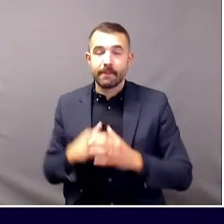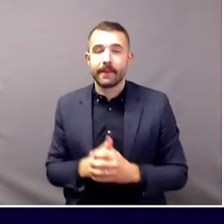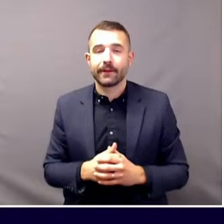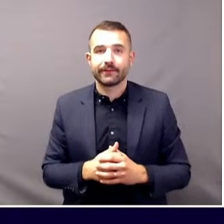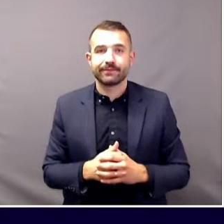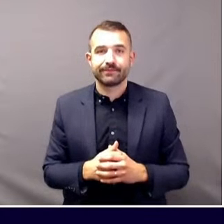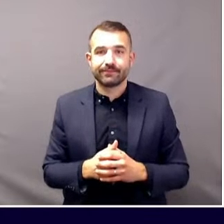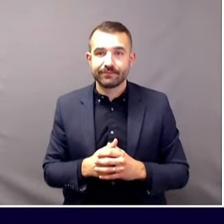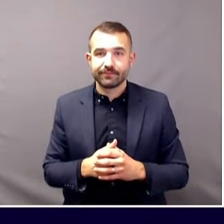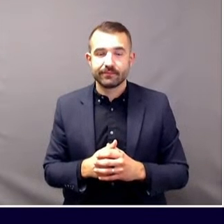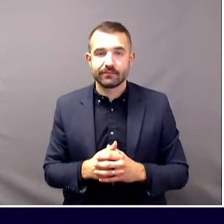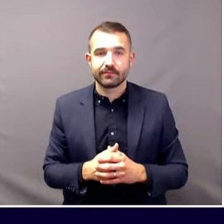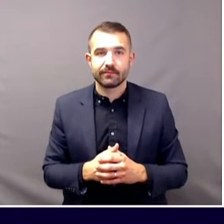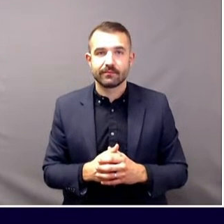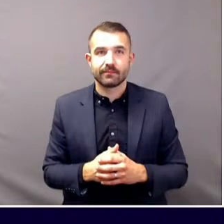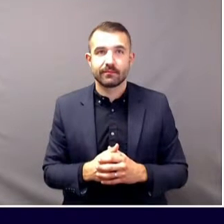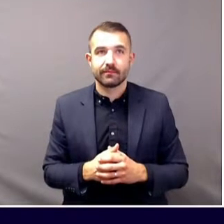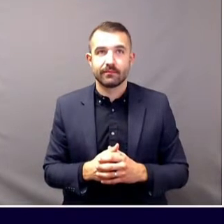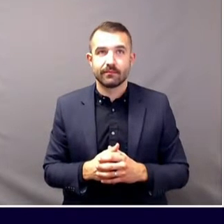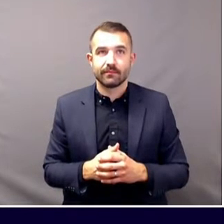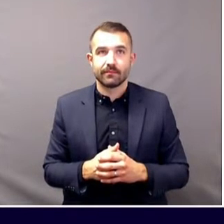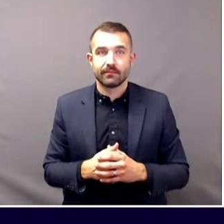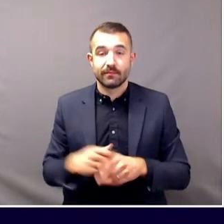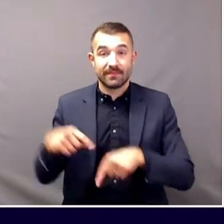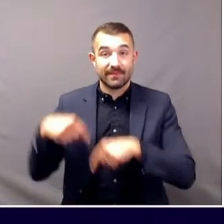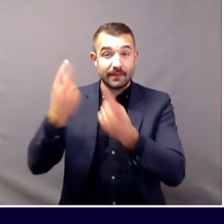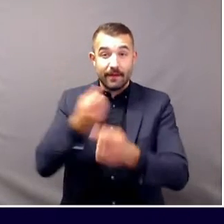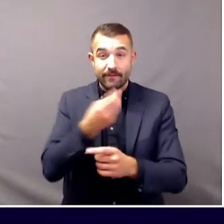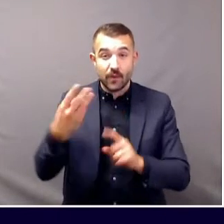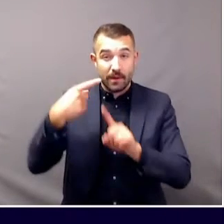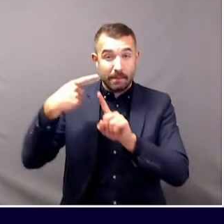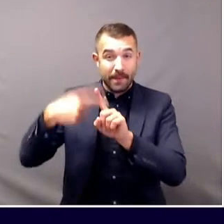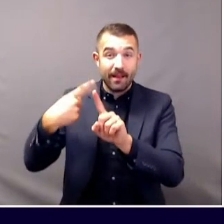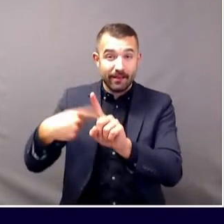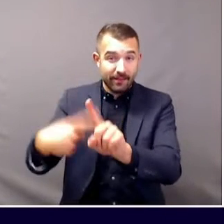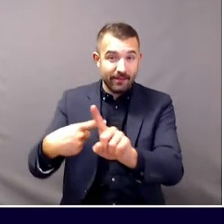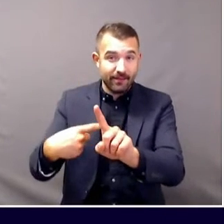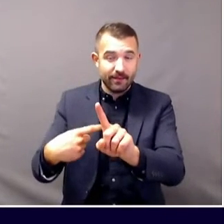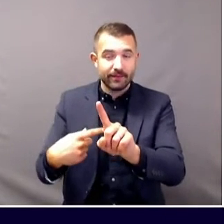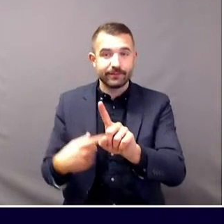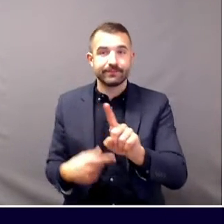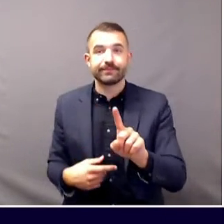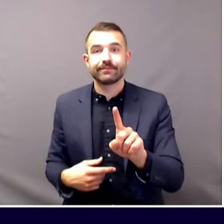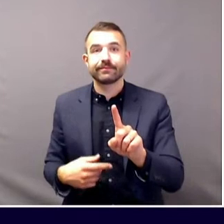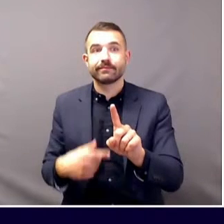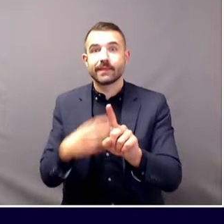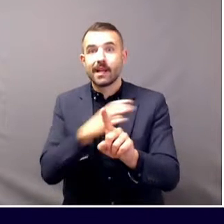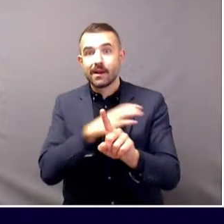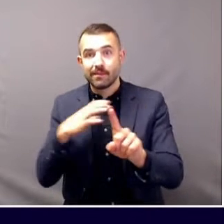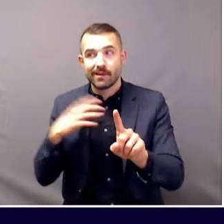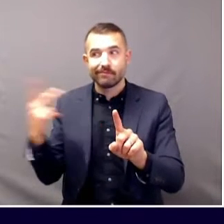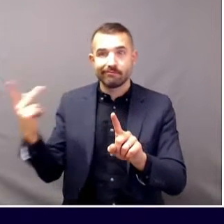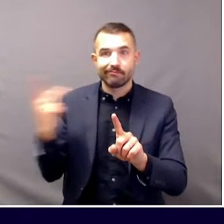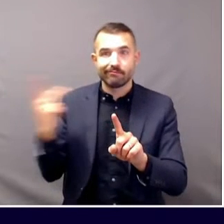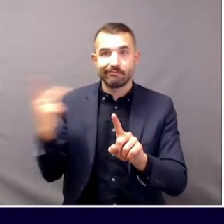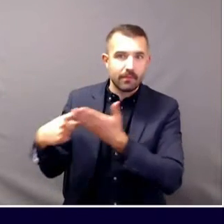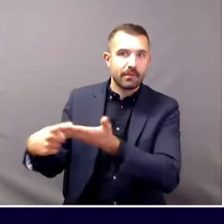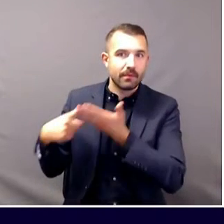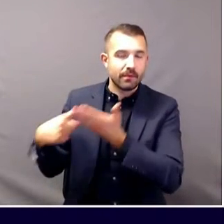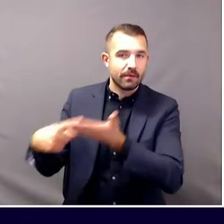many months at these briefings, Commissioner and I have been deeply troubled by the gap and the